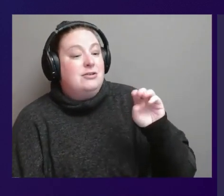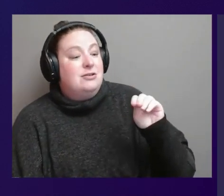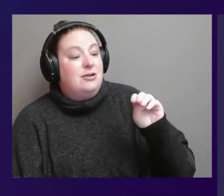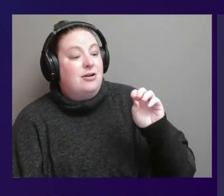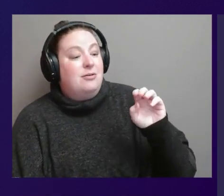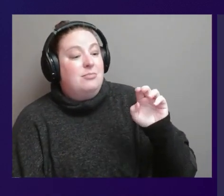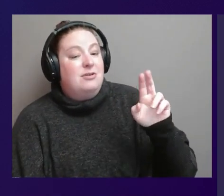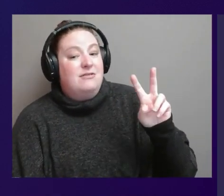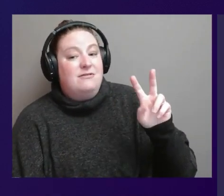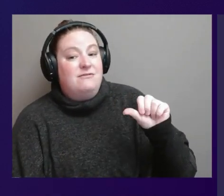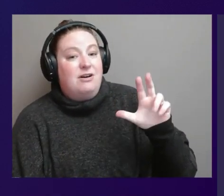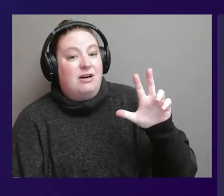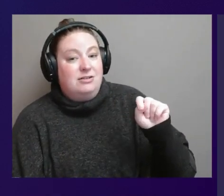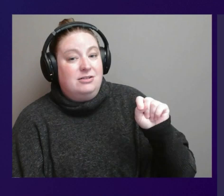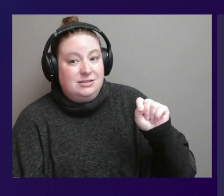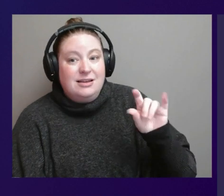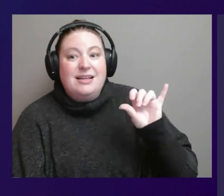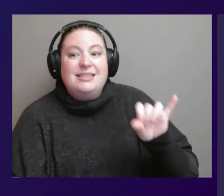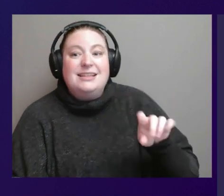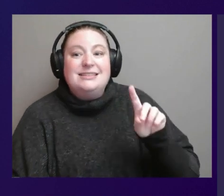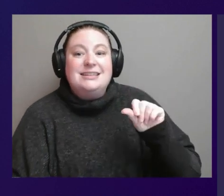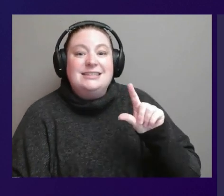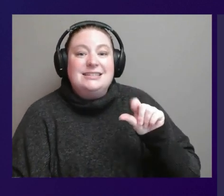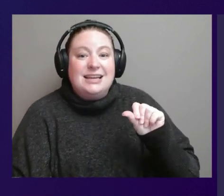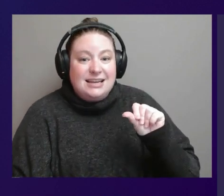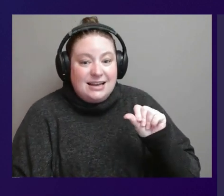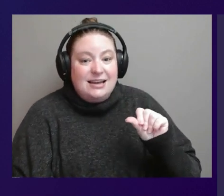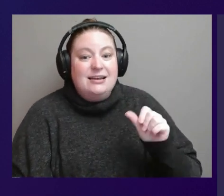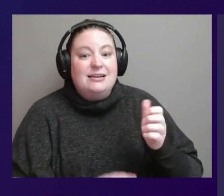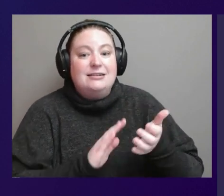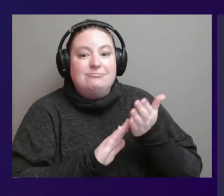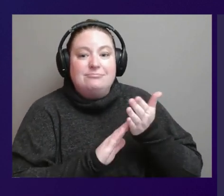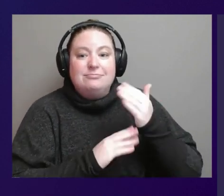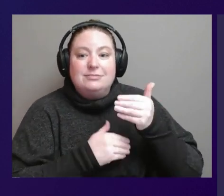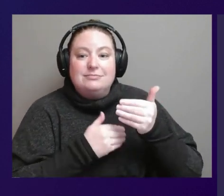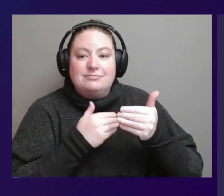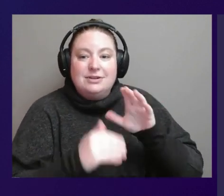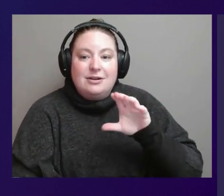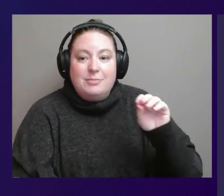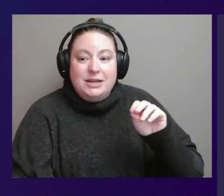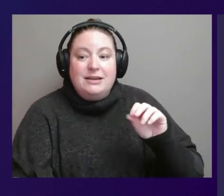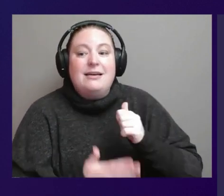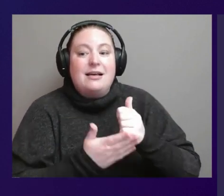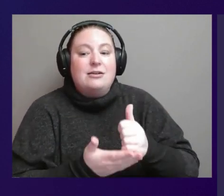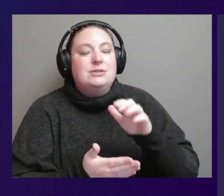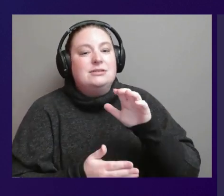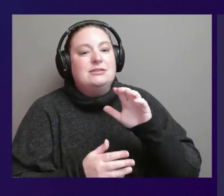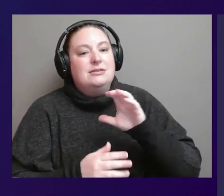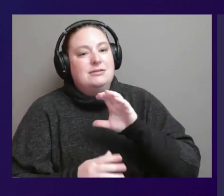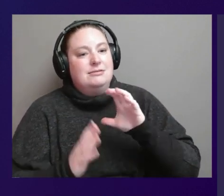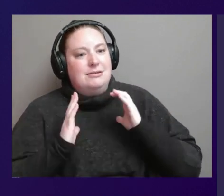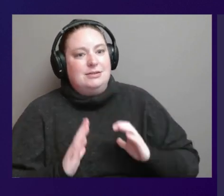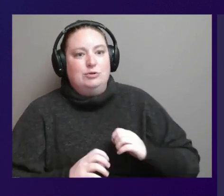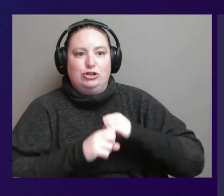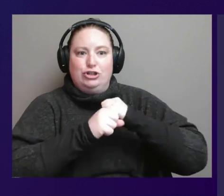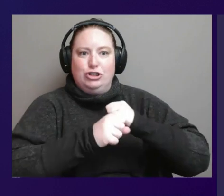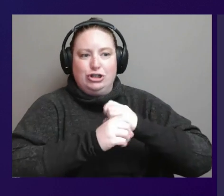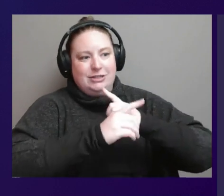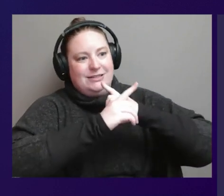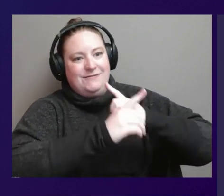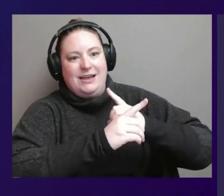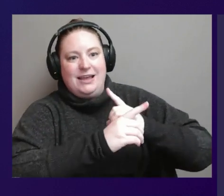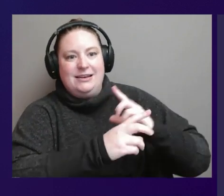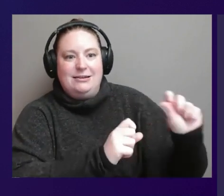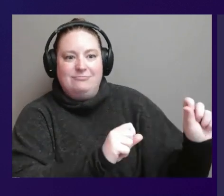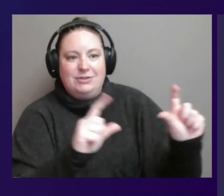Commvault is a data protection company. Commvault helps customers secure, defend, and recover their workloads. Commvault's